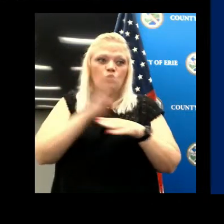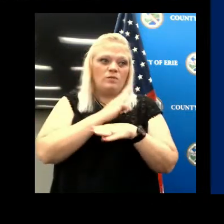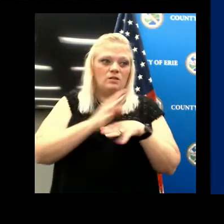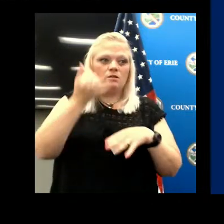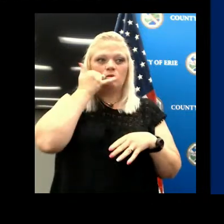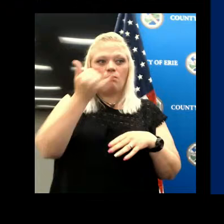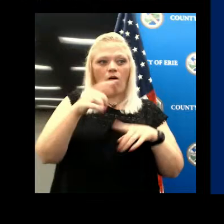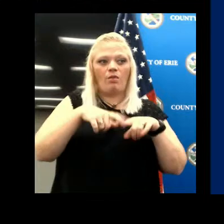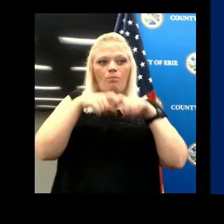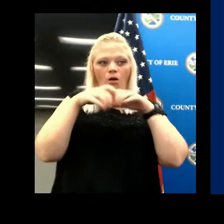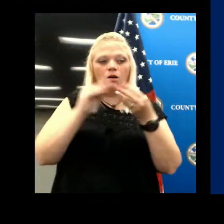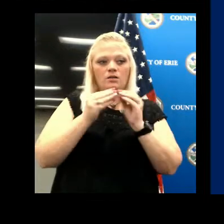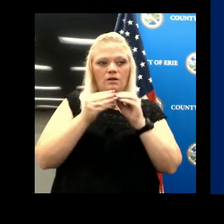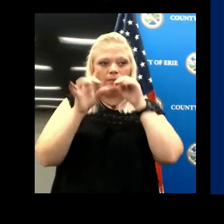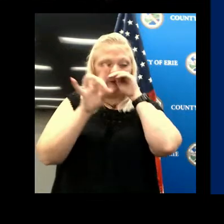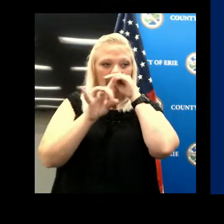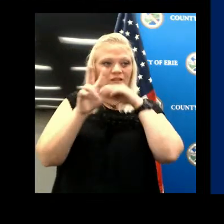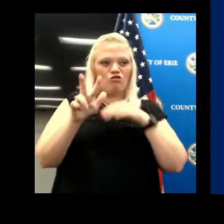York Pause number,